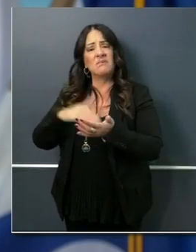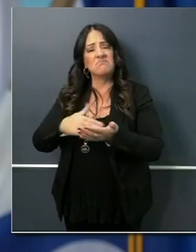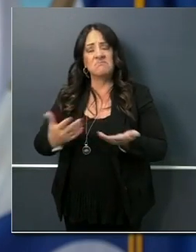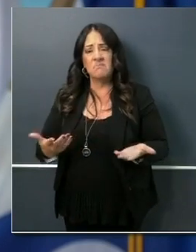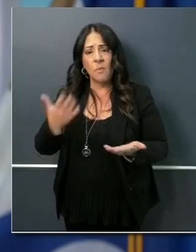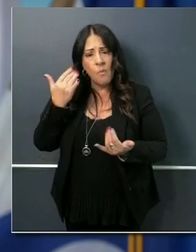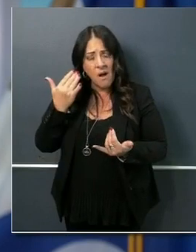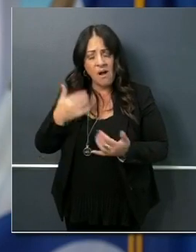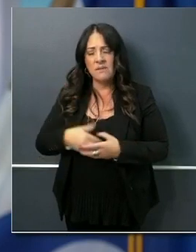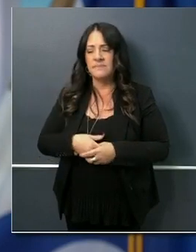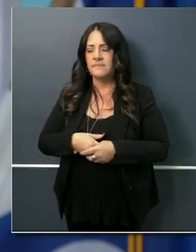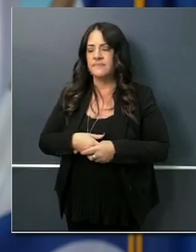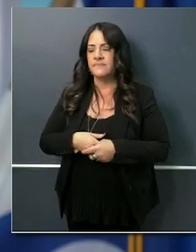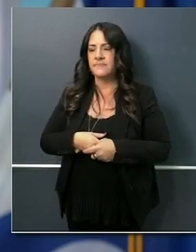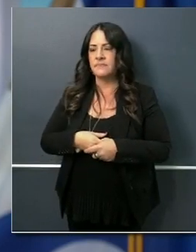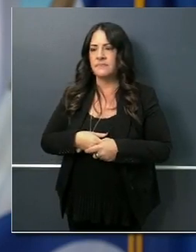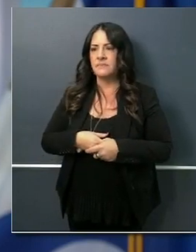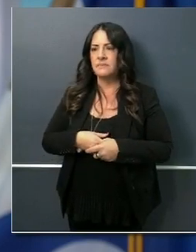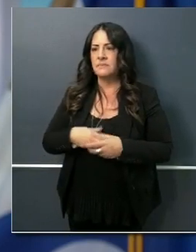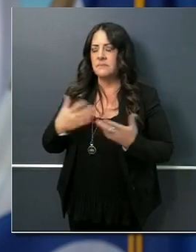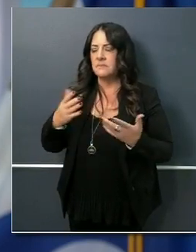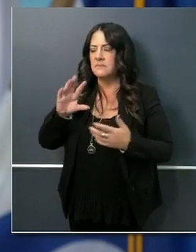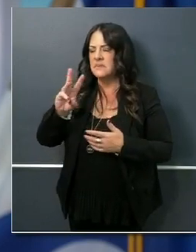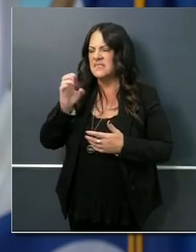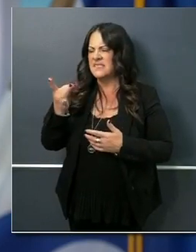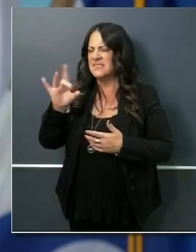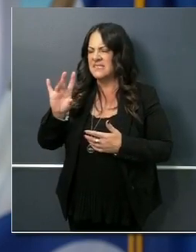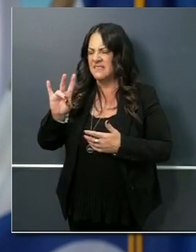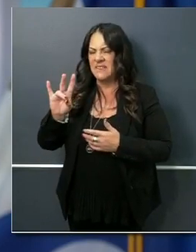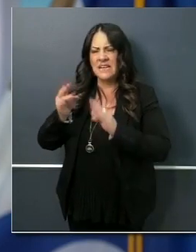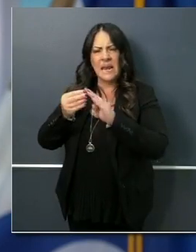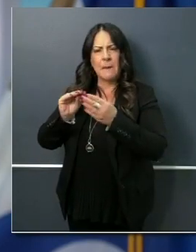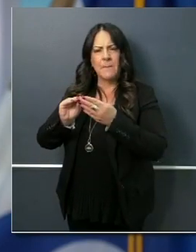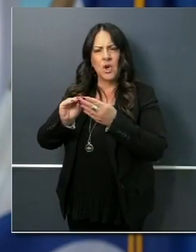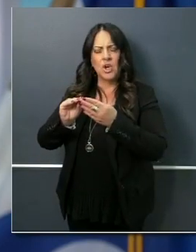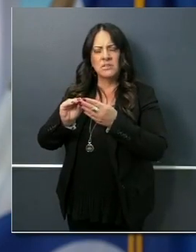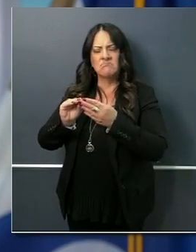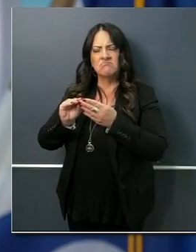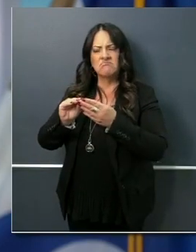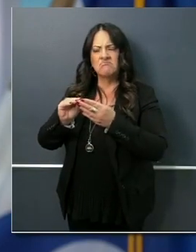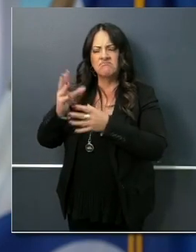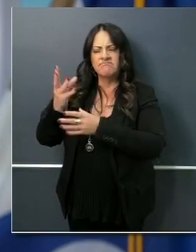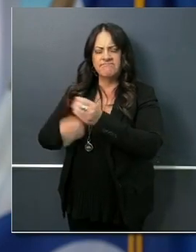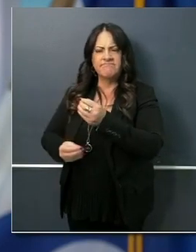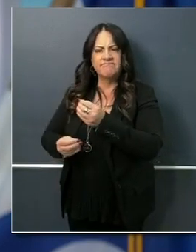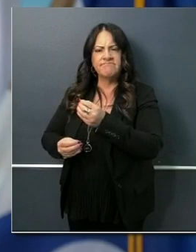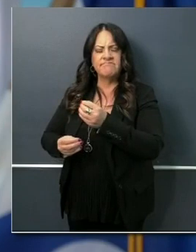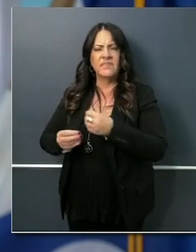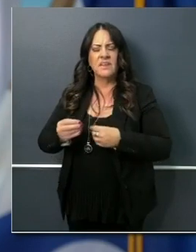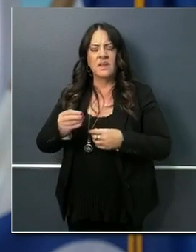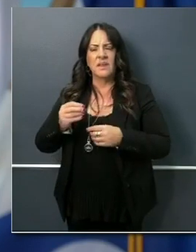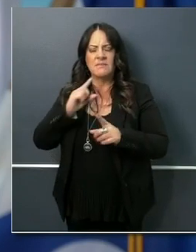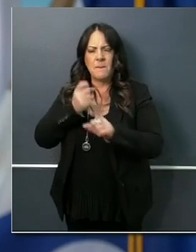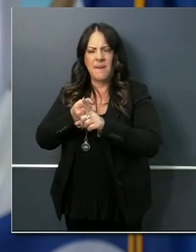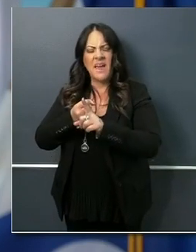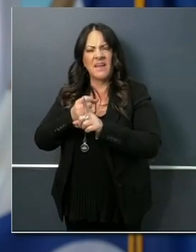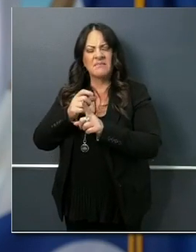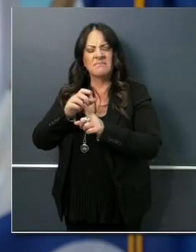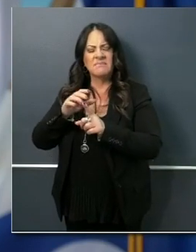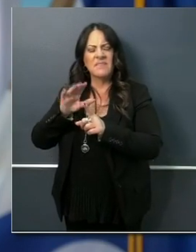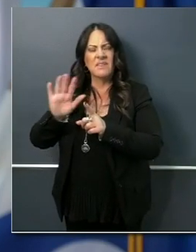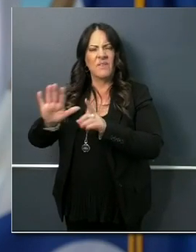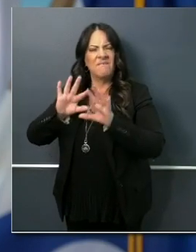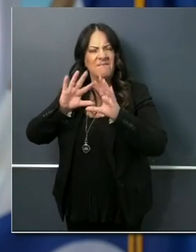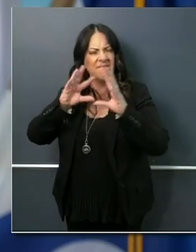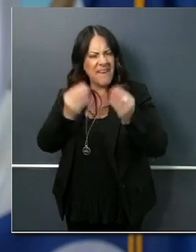not statistics, not a stat, not 687 numerically, but families, lives, stories, journeys that people have been on